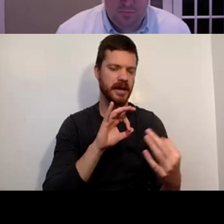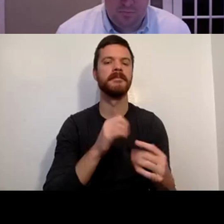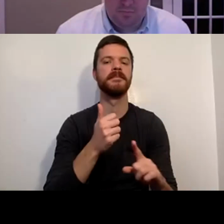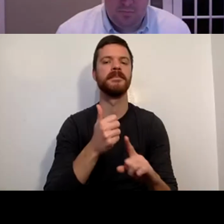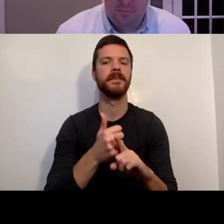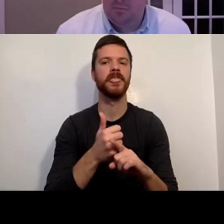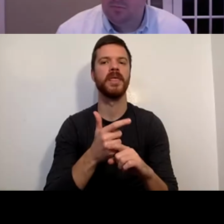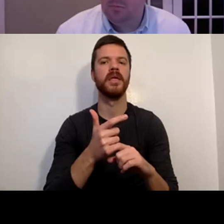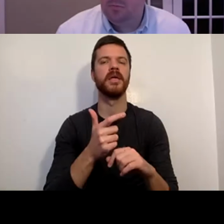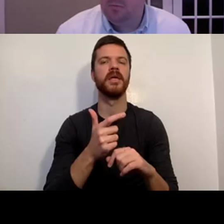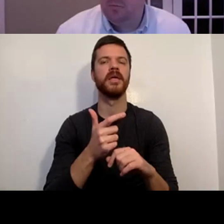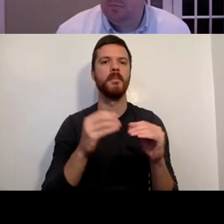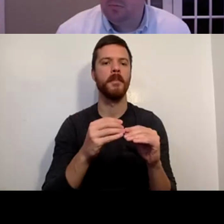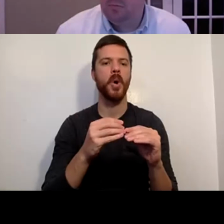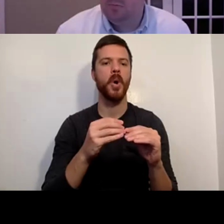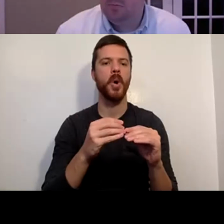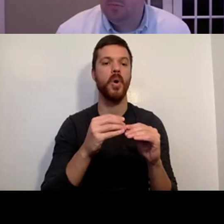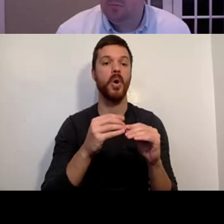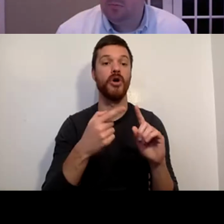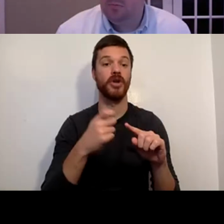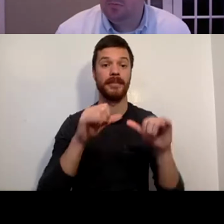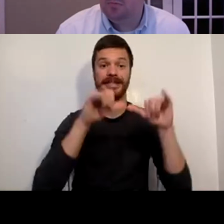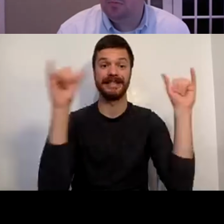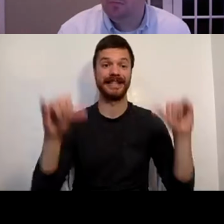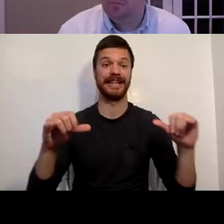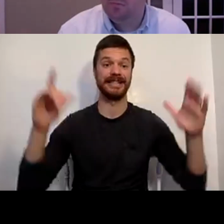drilling deeper and deeper from the system